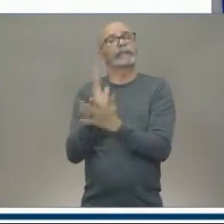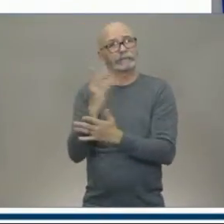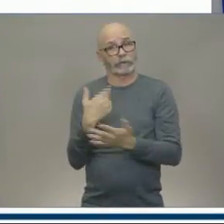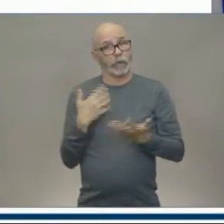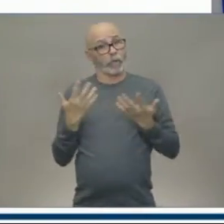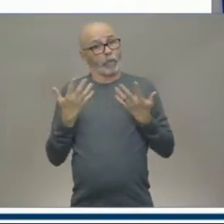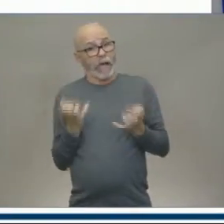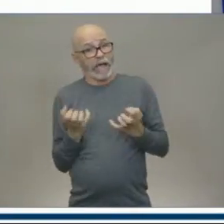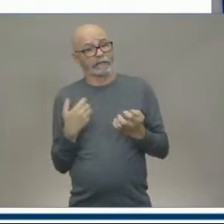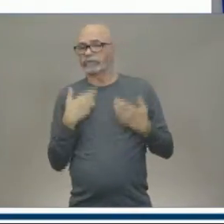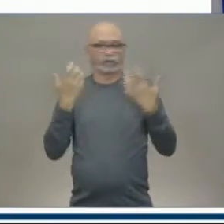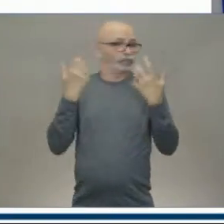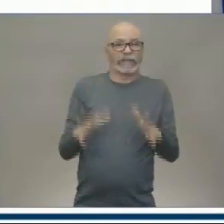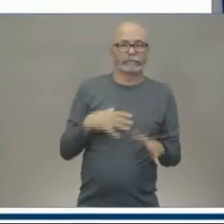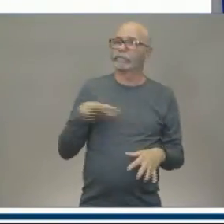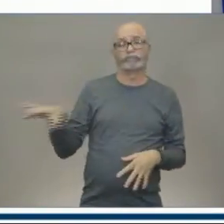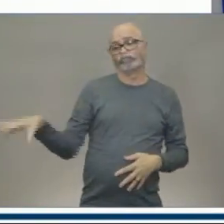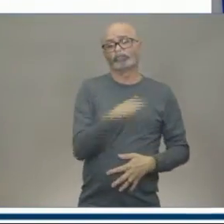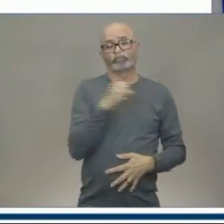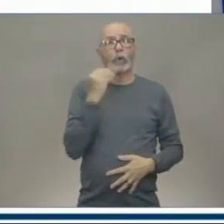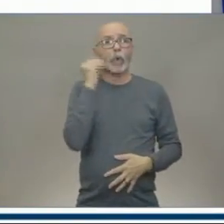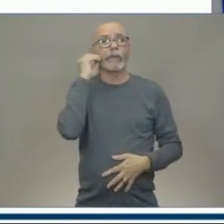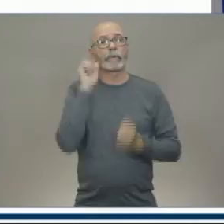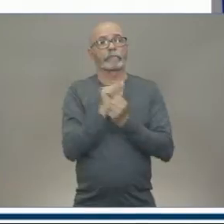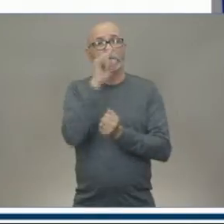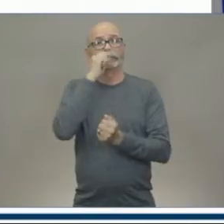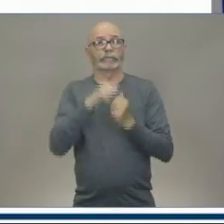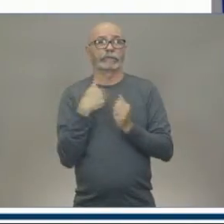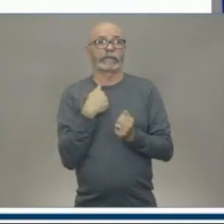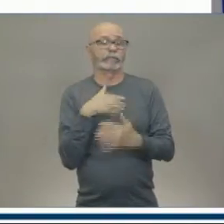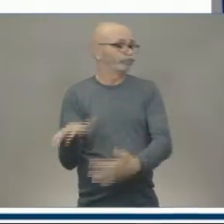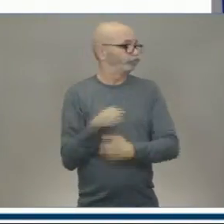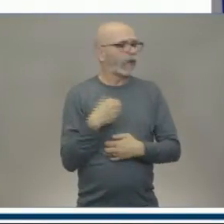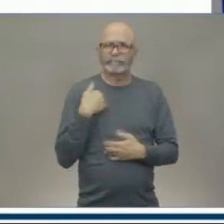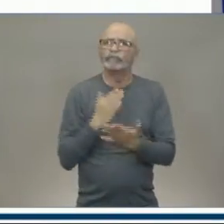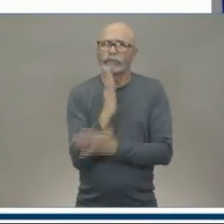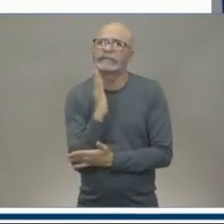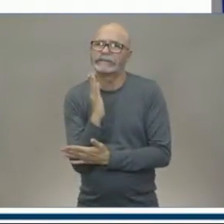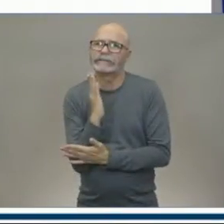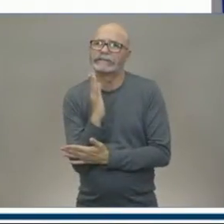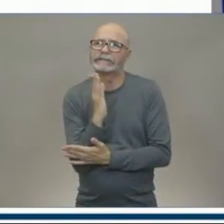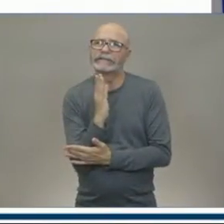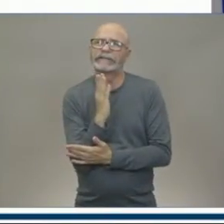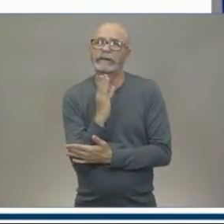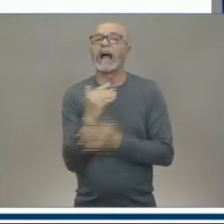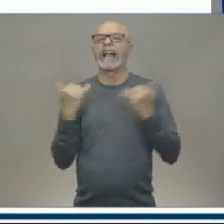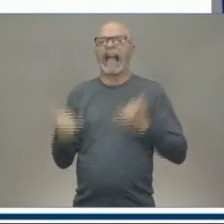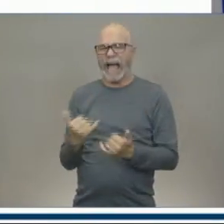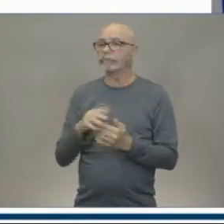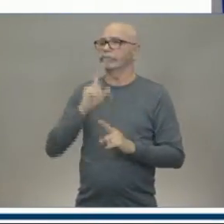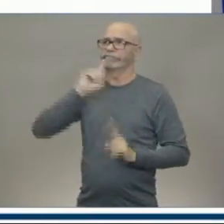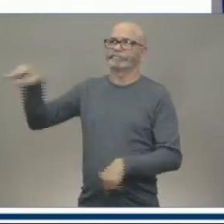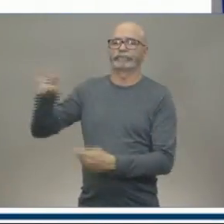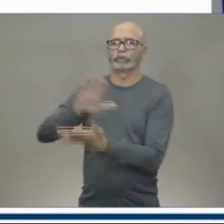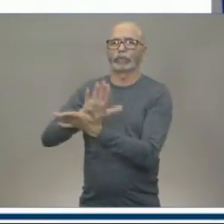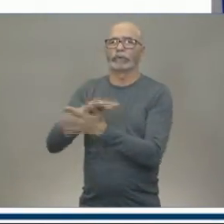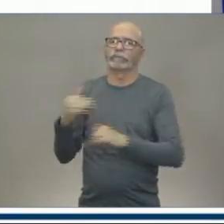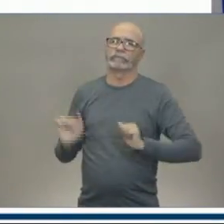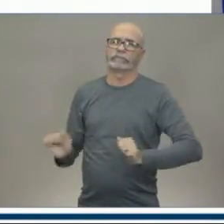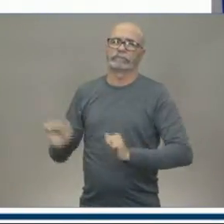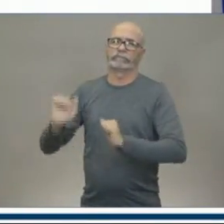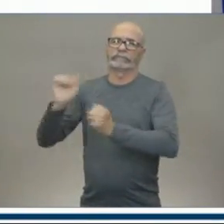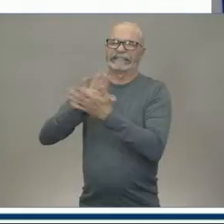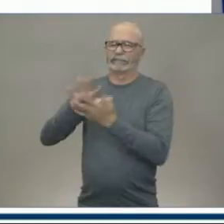stress of what was happening. We're going to go into those schools, do a deep dive as we have, but we're also just asking those families to